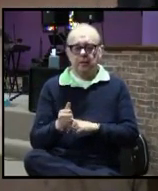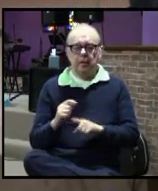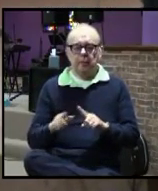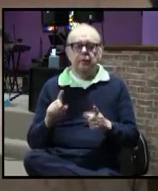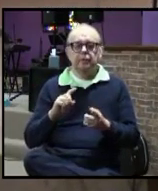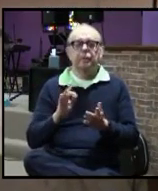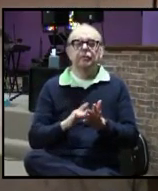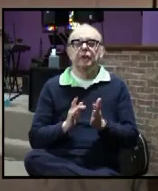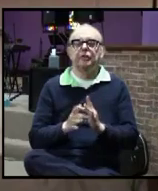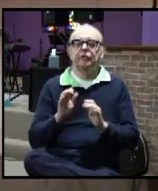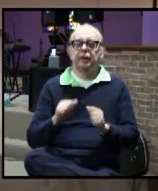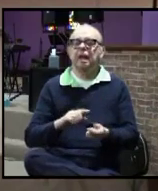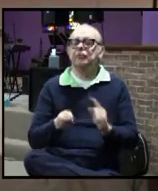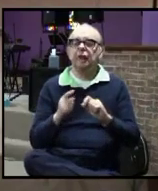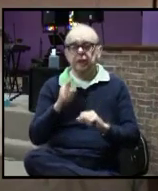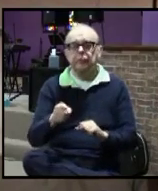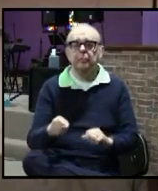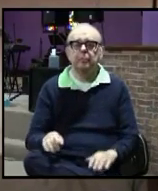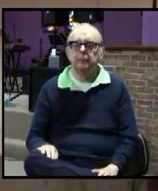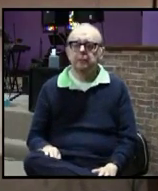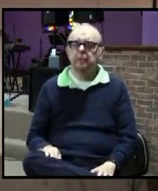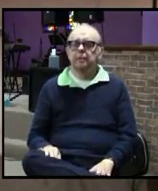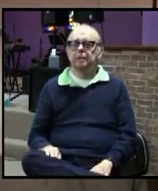yourself, but Jesus can change you.